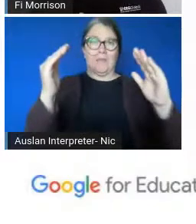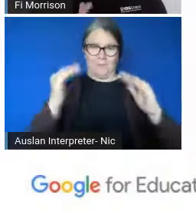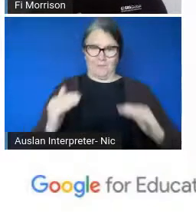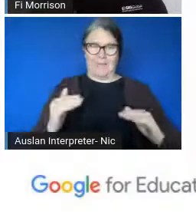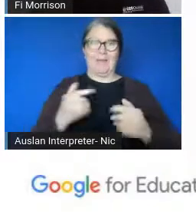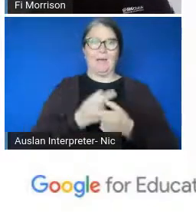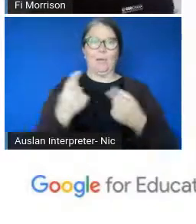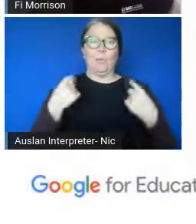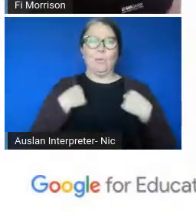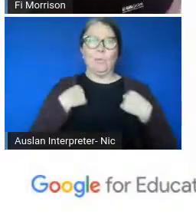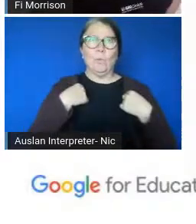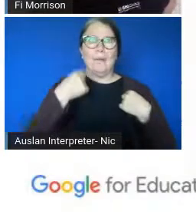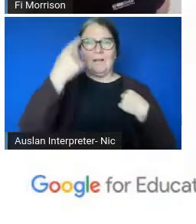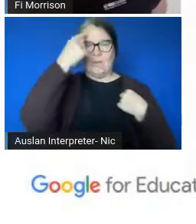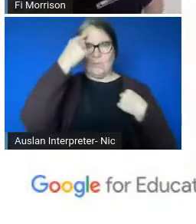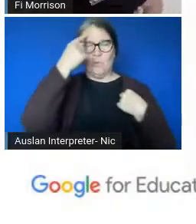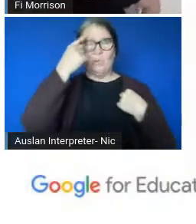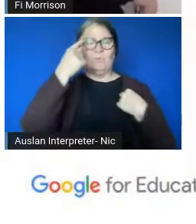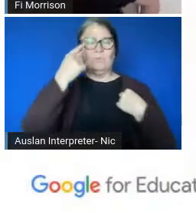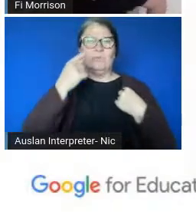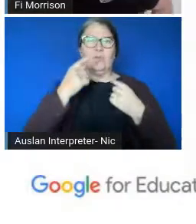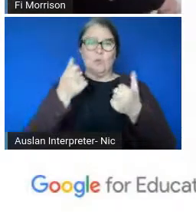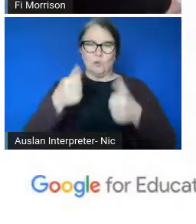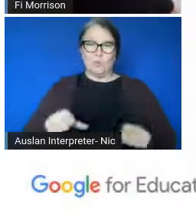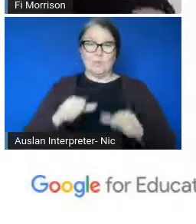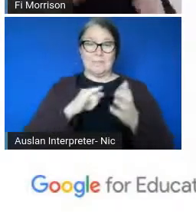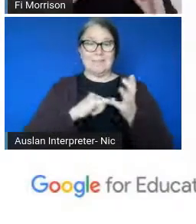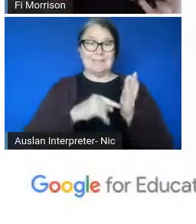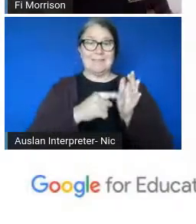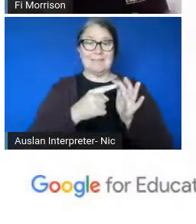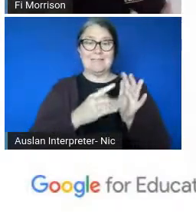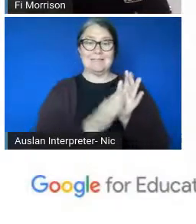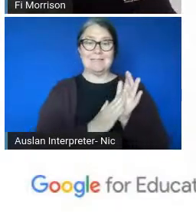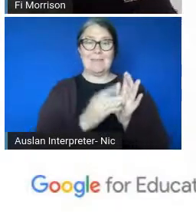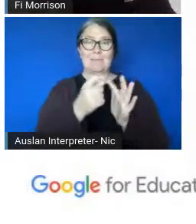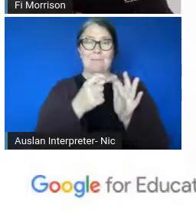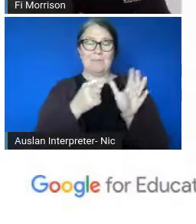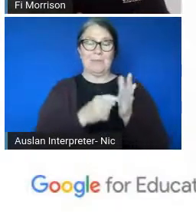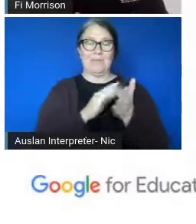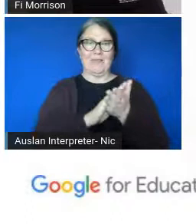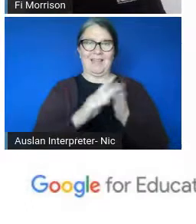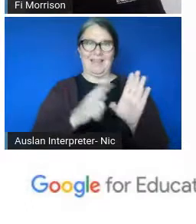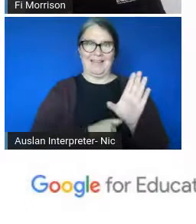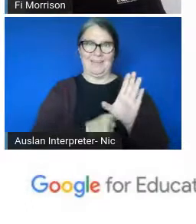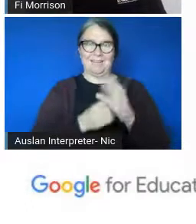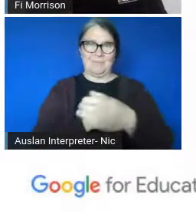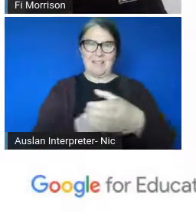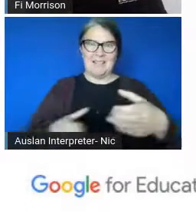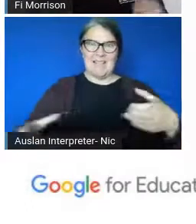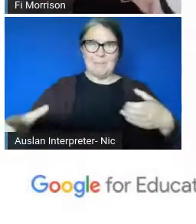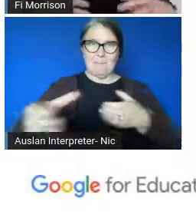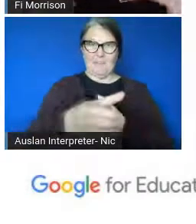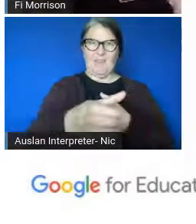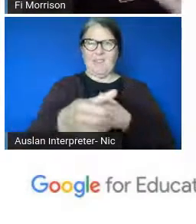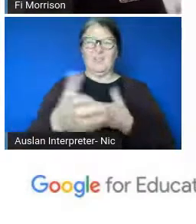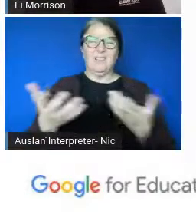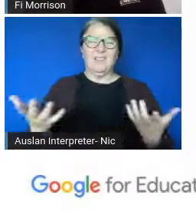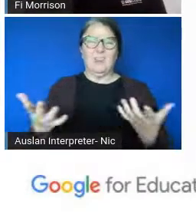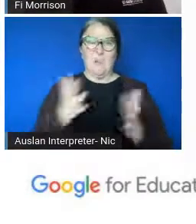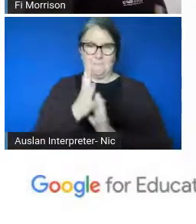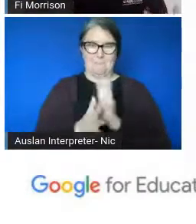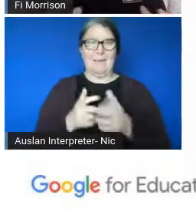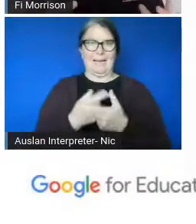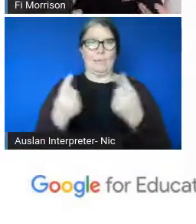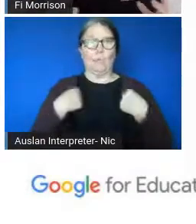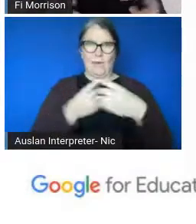should trademark that, Chris, because I think you're onto something there. Mm-hmm. When we talk about empathy, we know that it's all about putting ourselves in